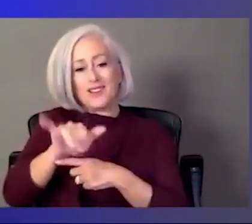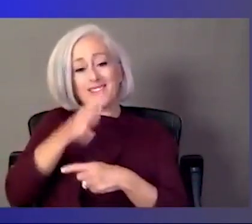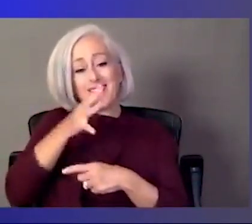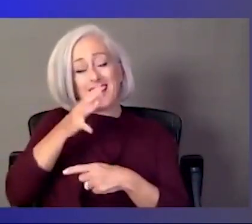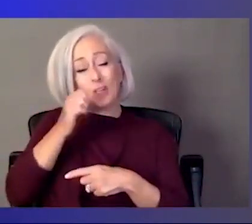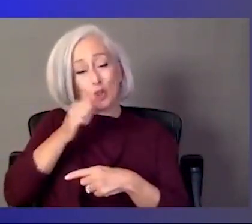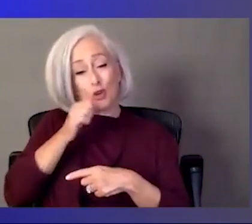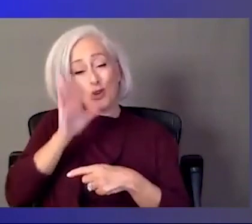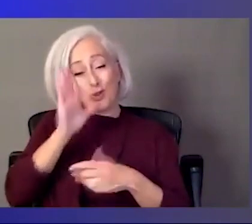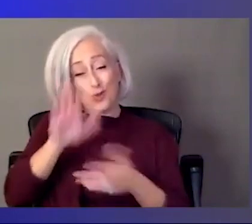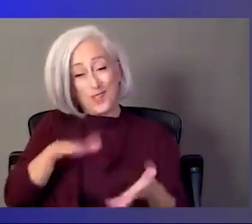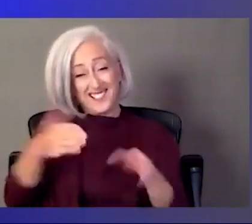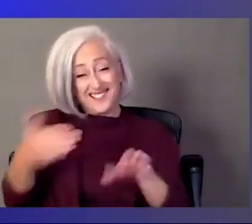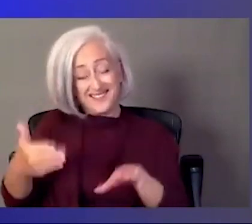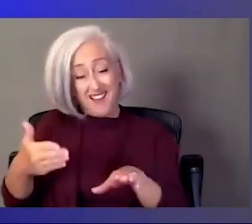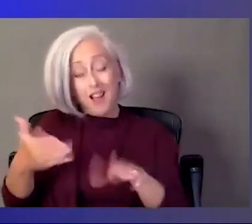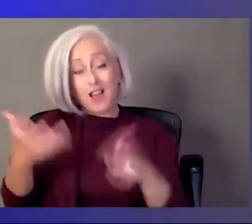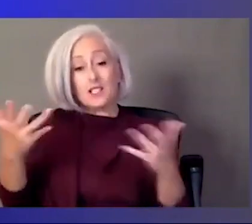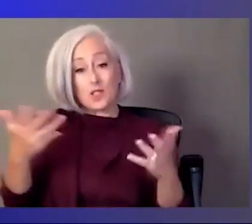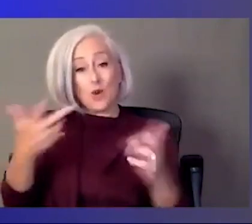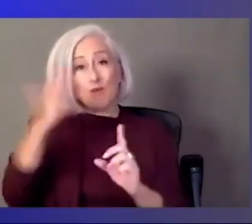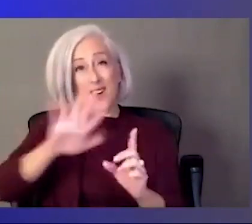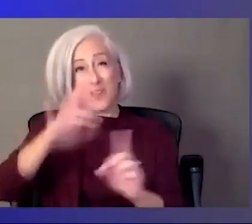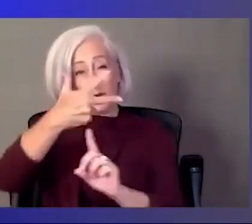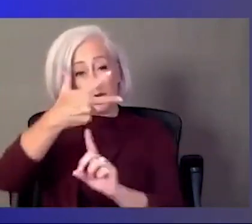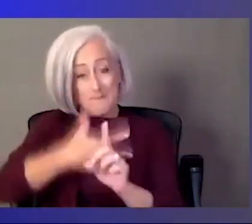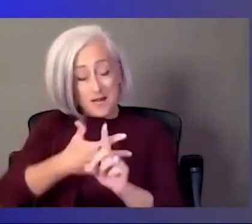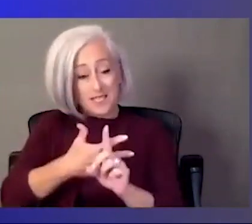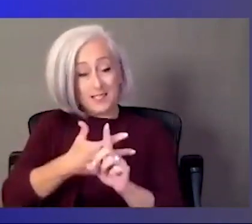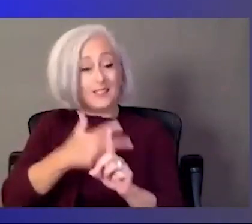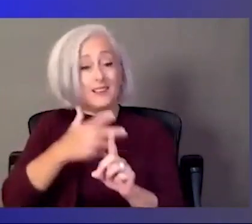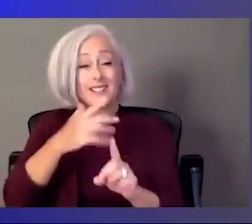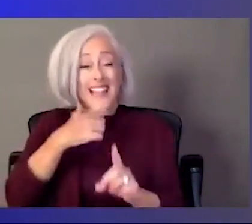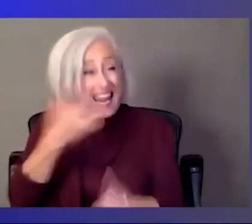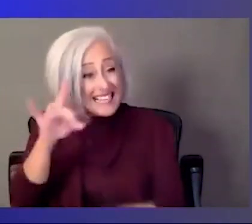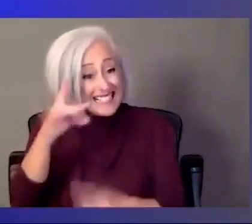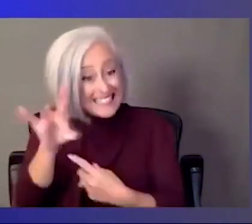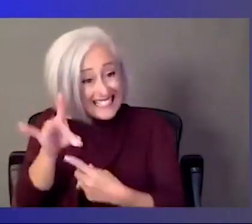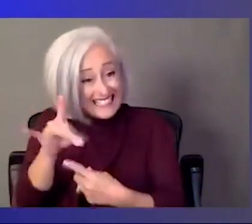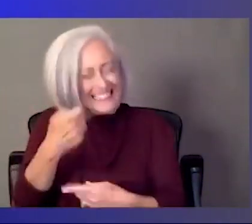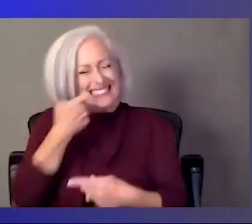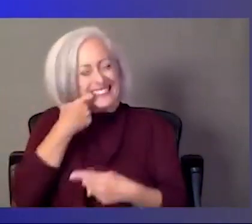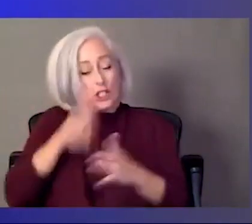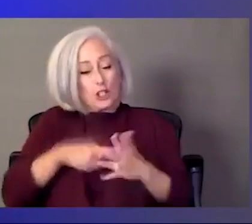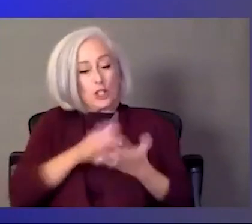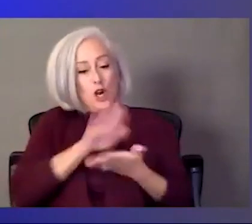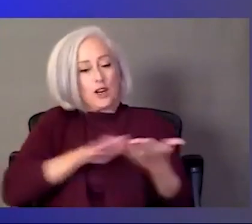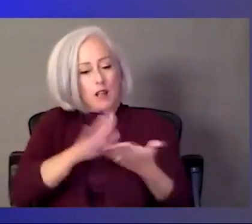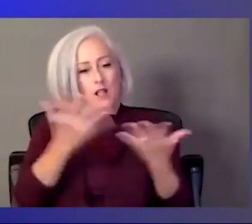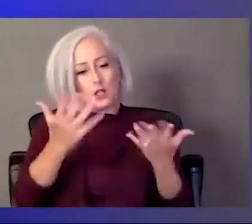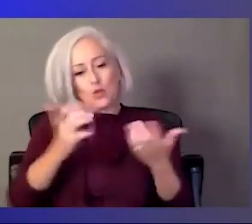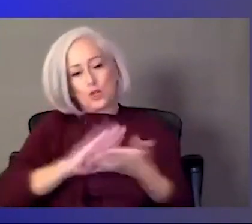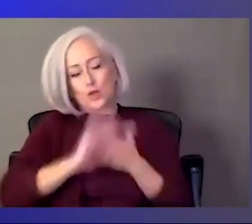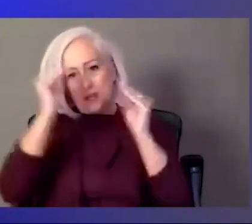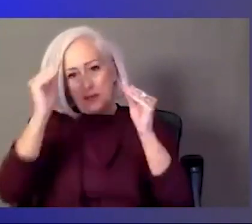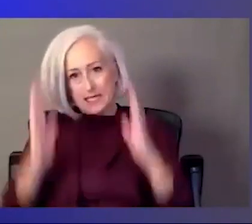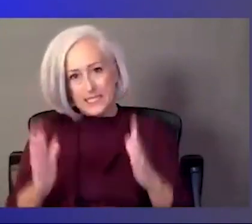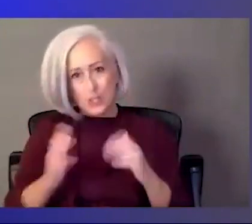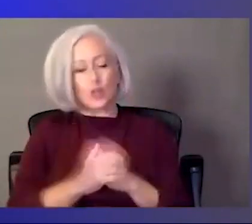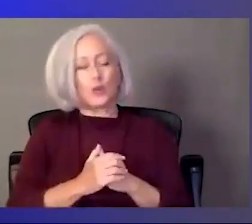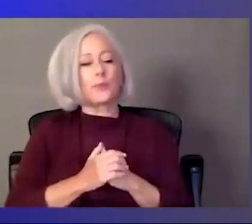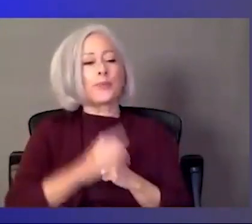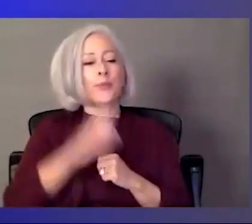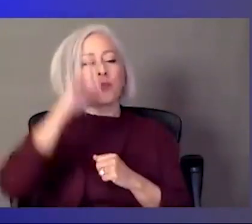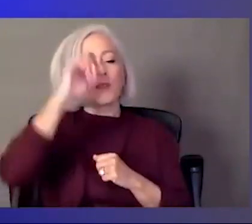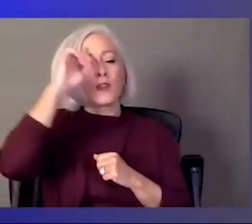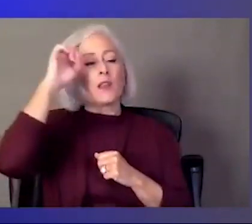in a median of 3 months. We were going to lose her, this 18-year-old. She'd just gone into college to become a teacher. And